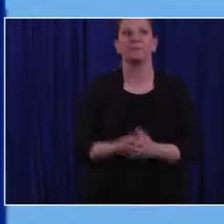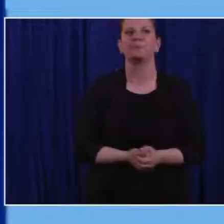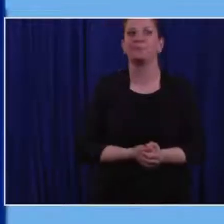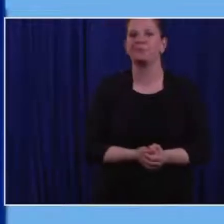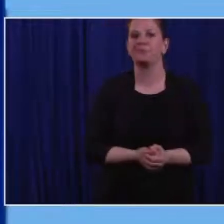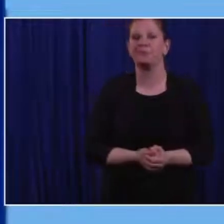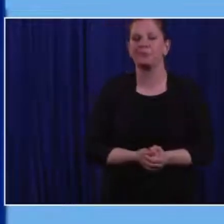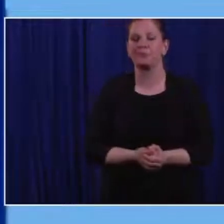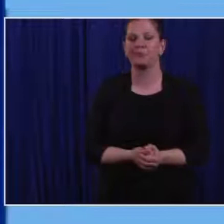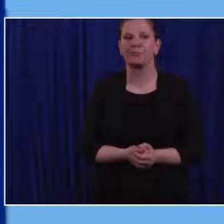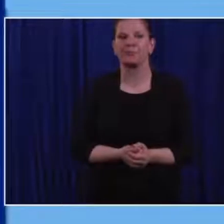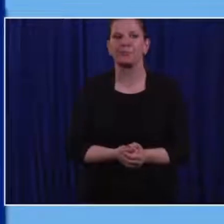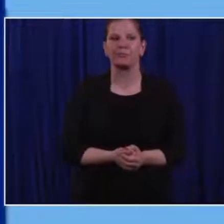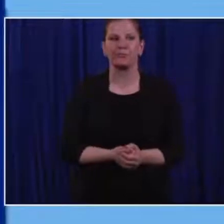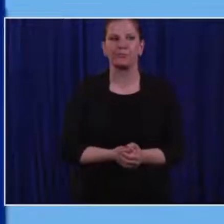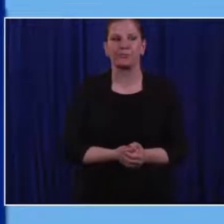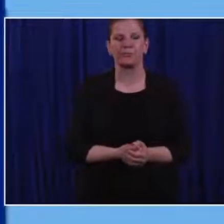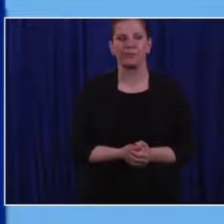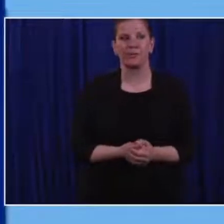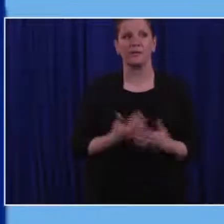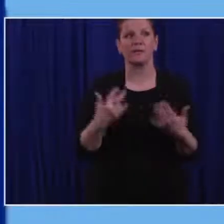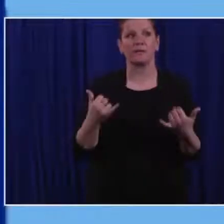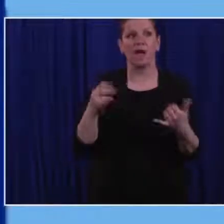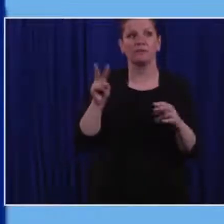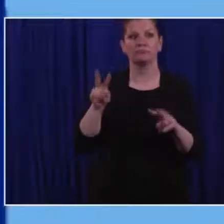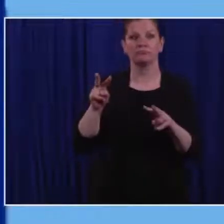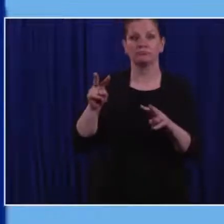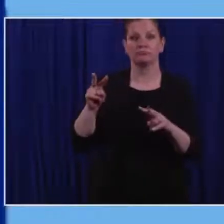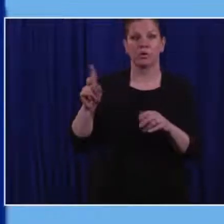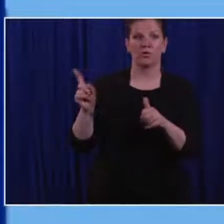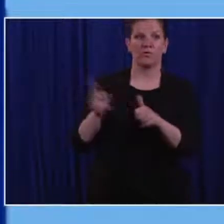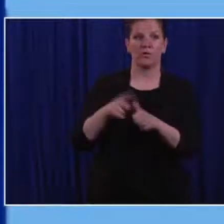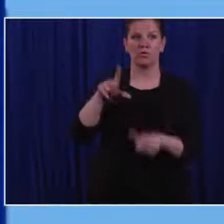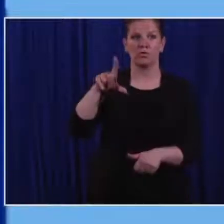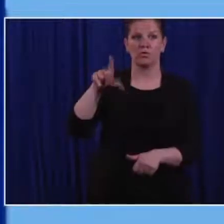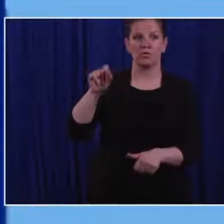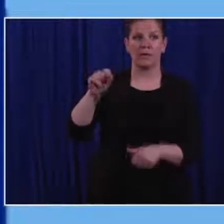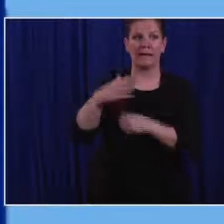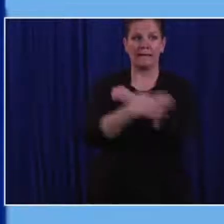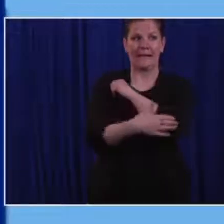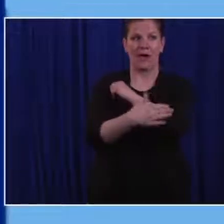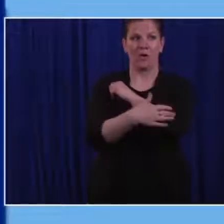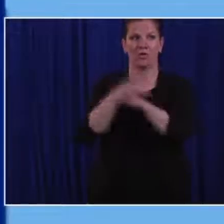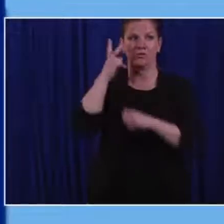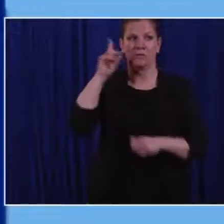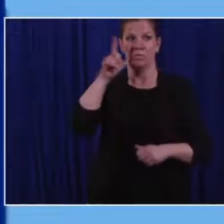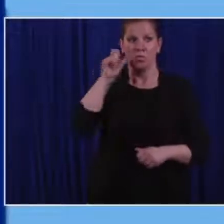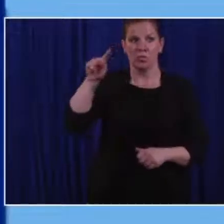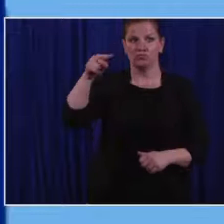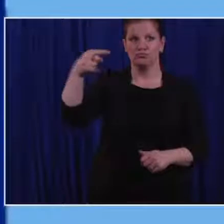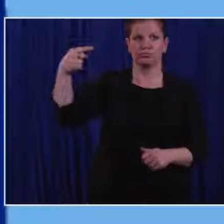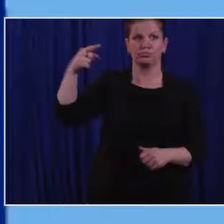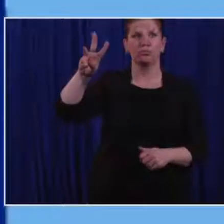If we look at the first 20 counties, you'll see Washington County is first,